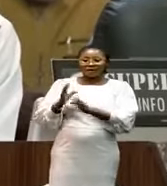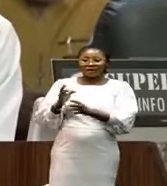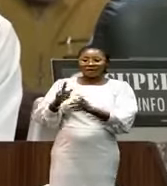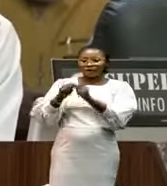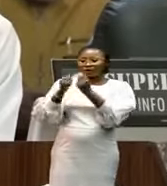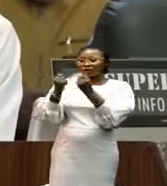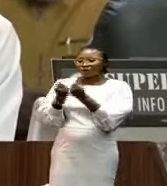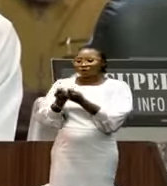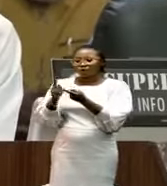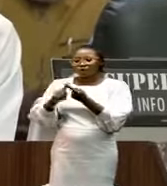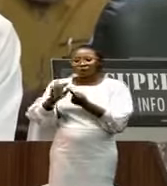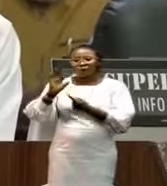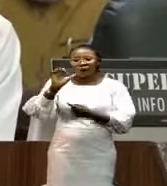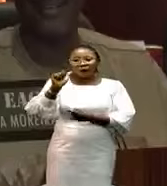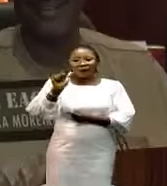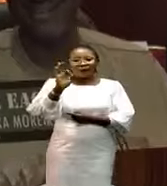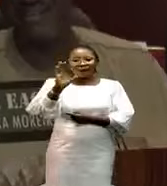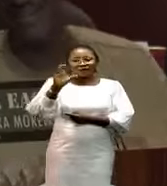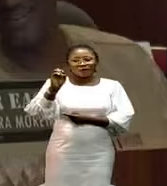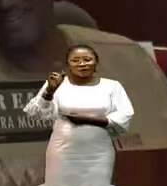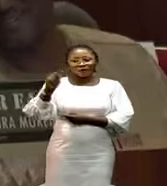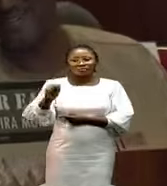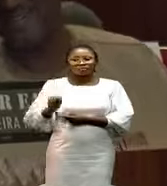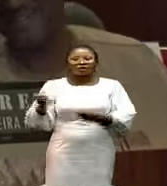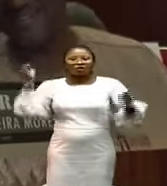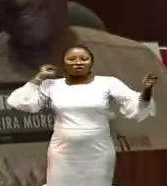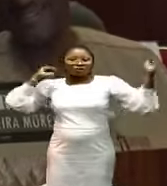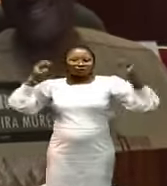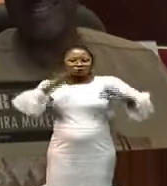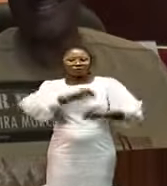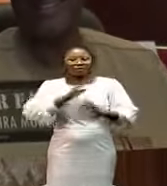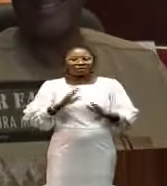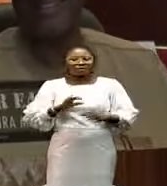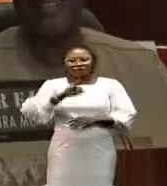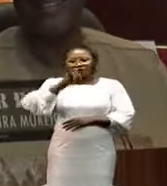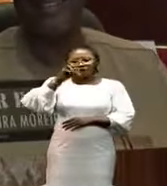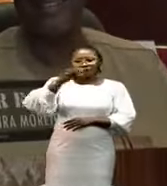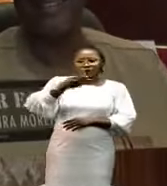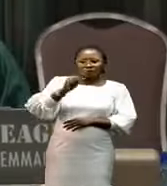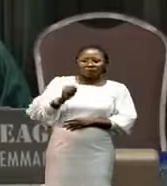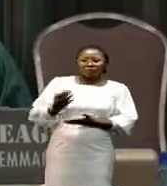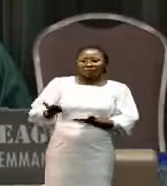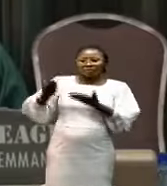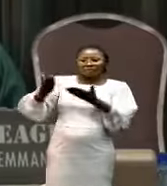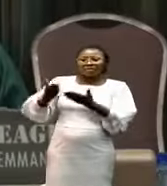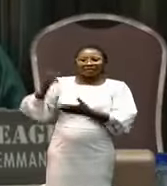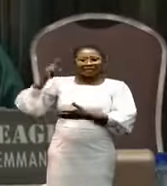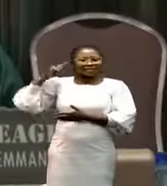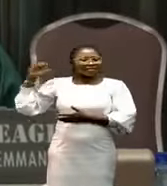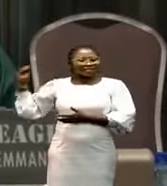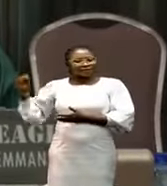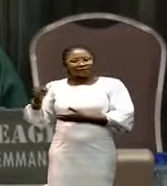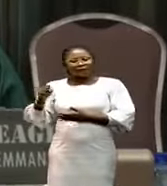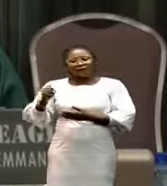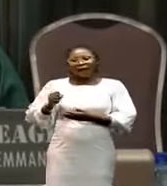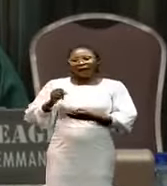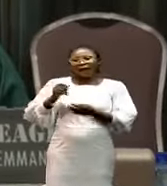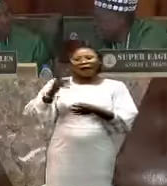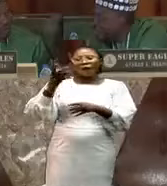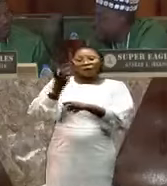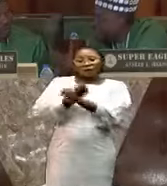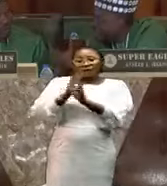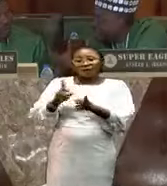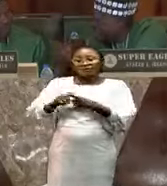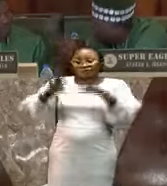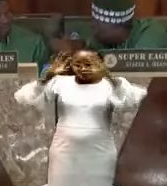AFCON in Abidjan. Sports Minister John Eno presents the silver medalist to the president with the assurance